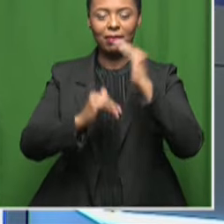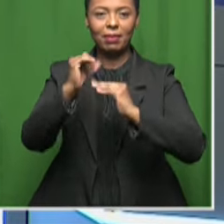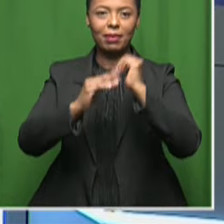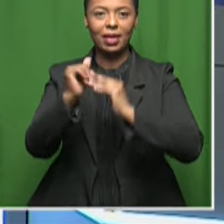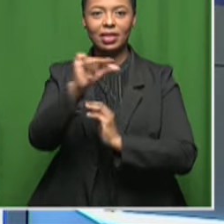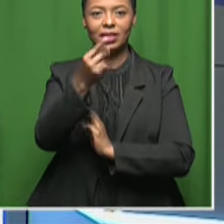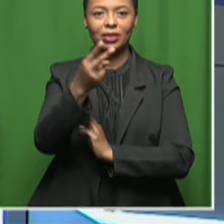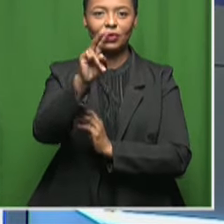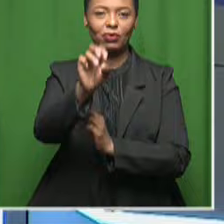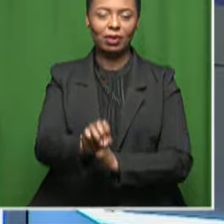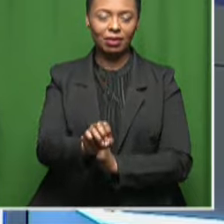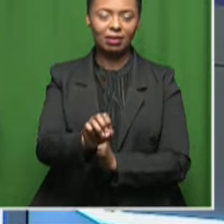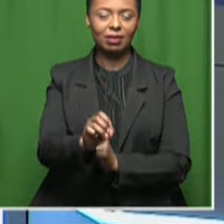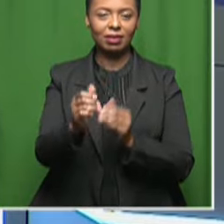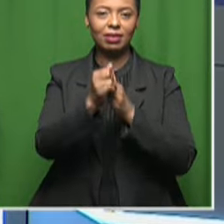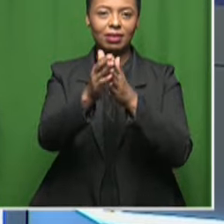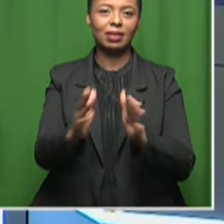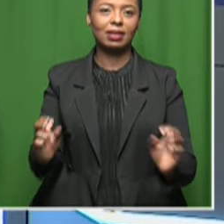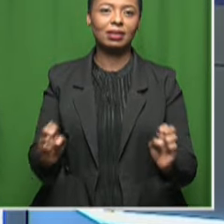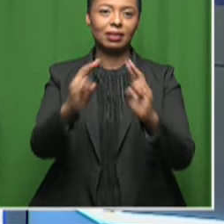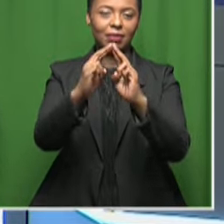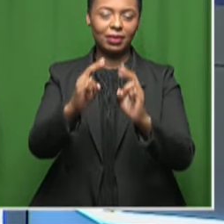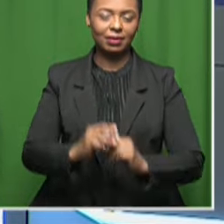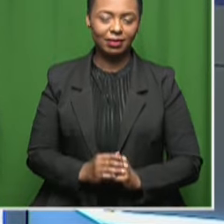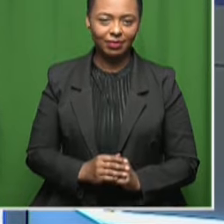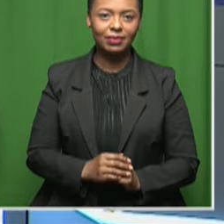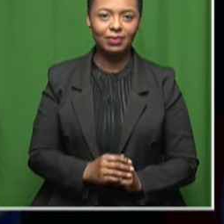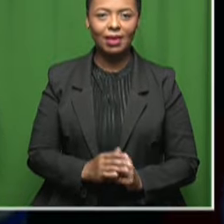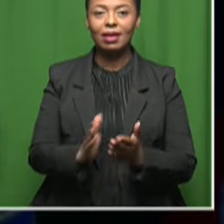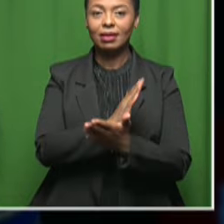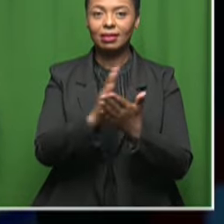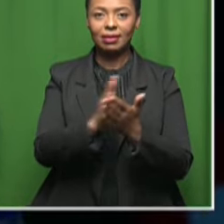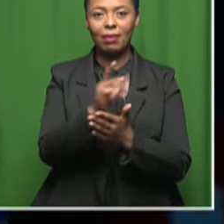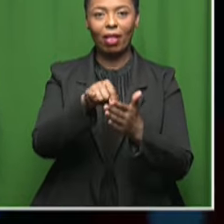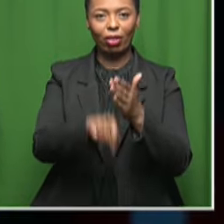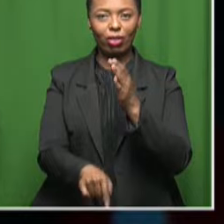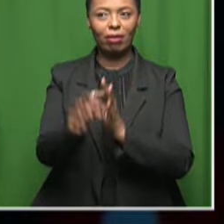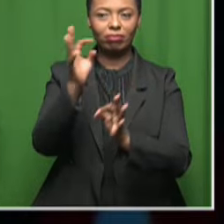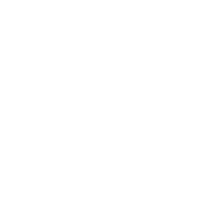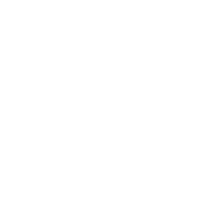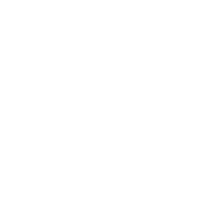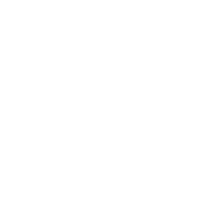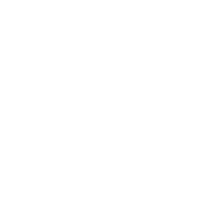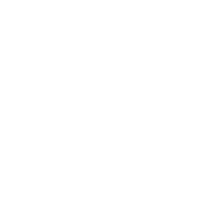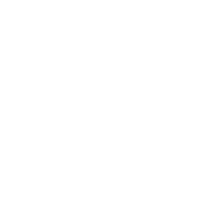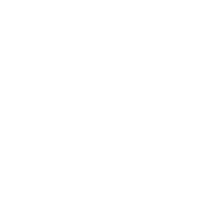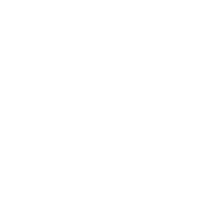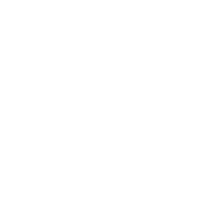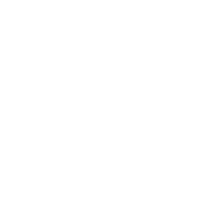the G20 Leaders Summit, taking us through some of the details that are coming through.